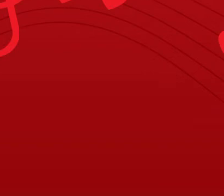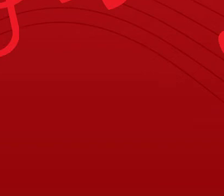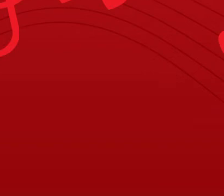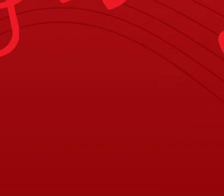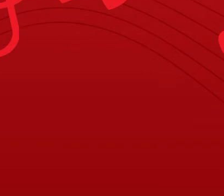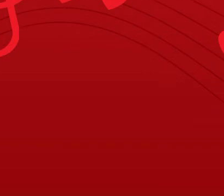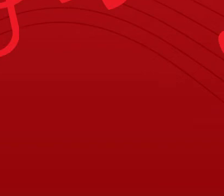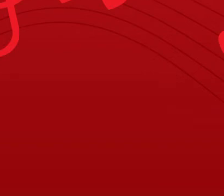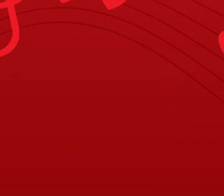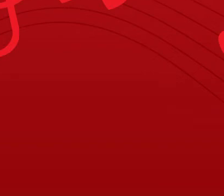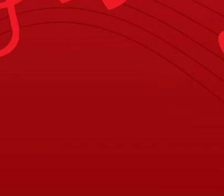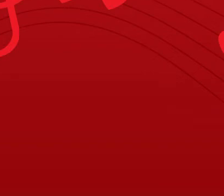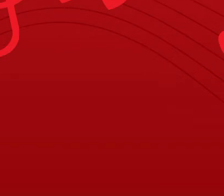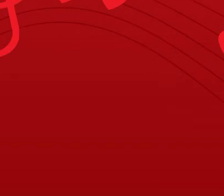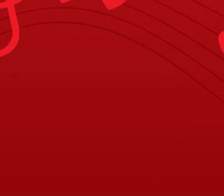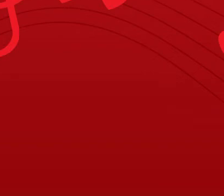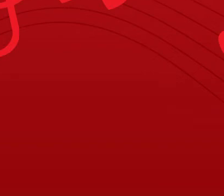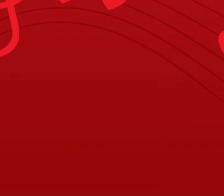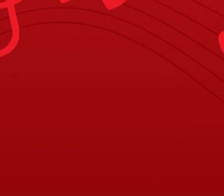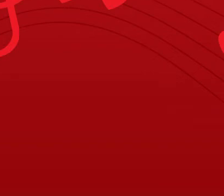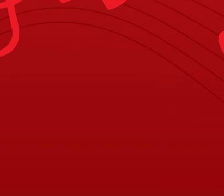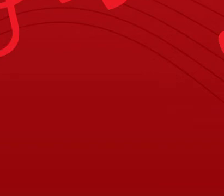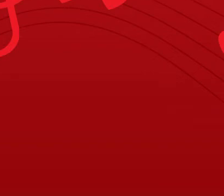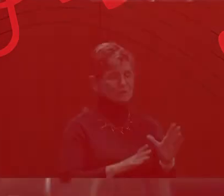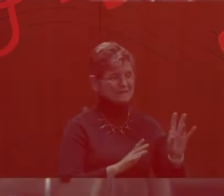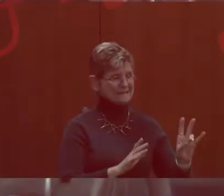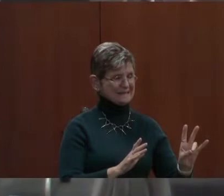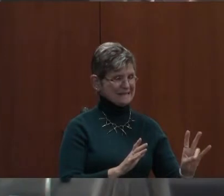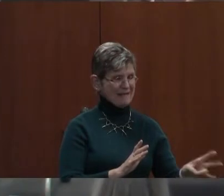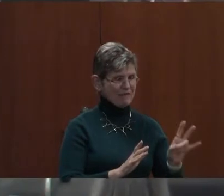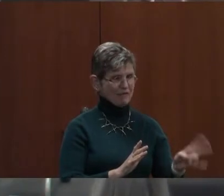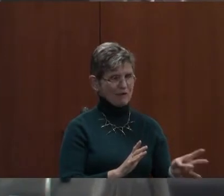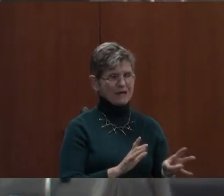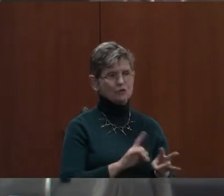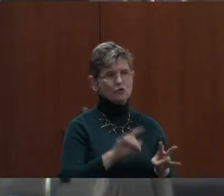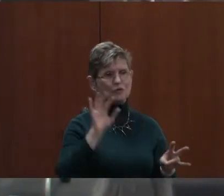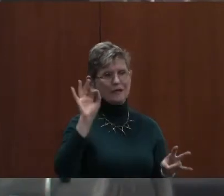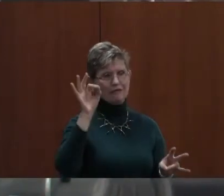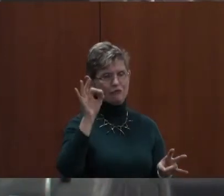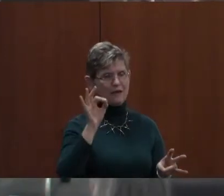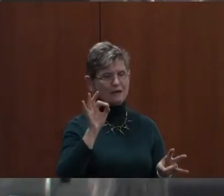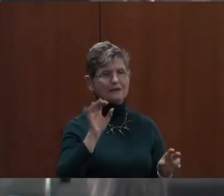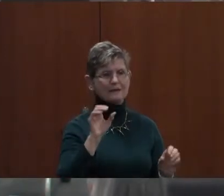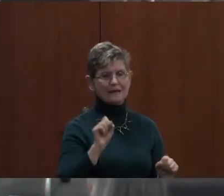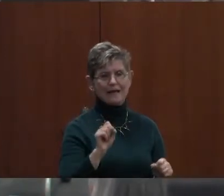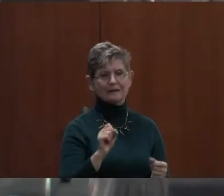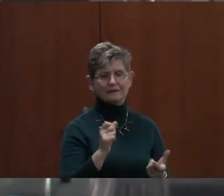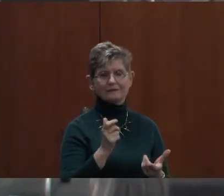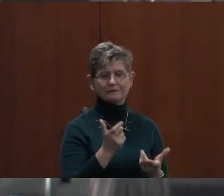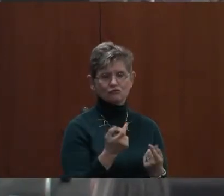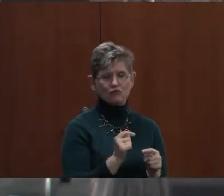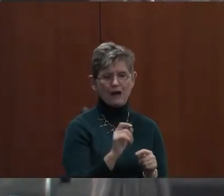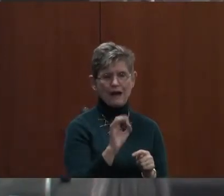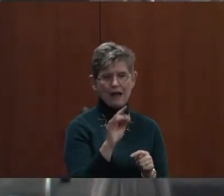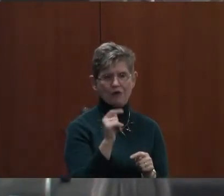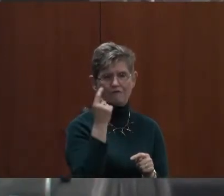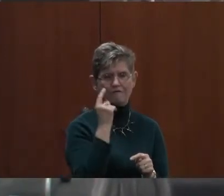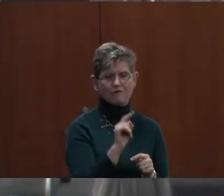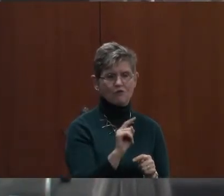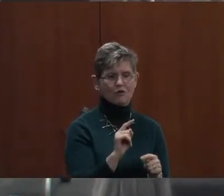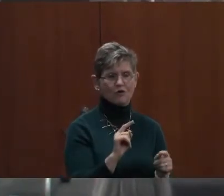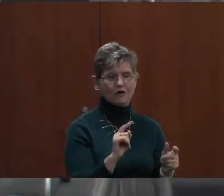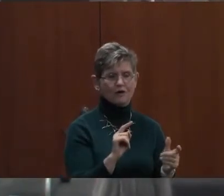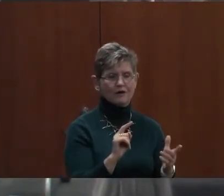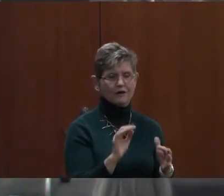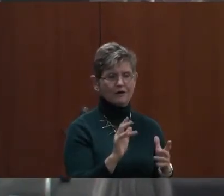Allstate musicians. Students in grades 7 through 9 can audition for the junior ensembles, and those in grades 10